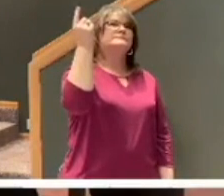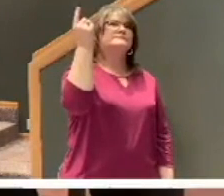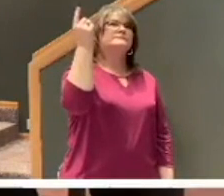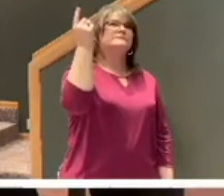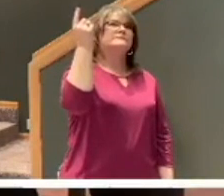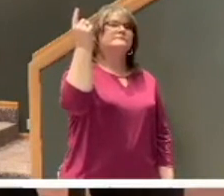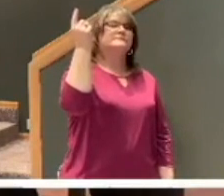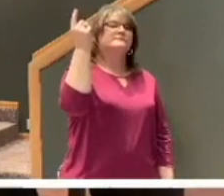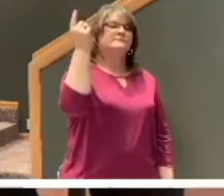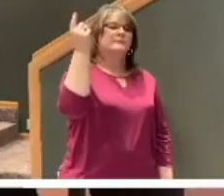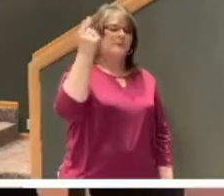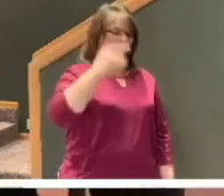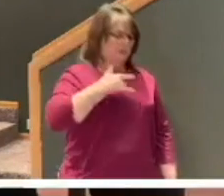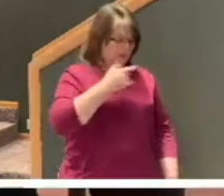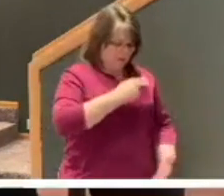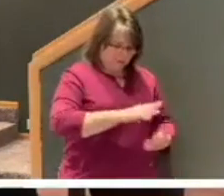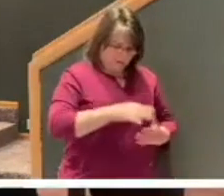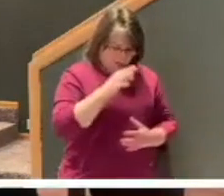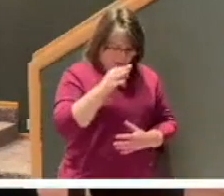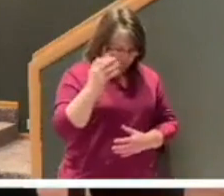Ugh, feel the Holy Spirit.